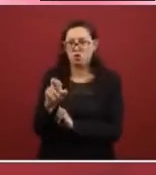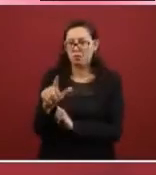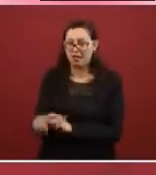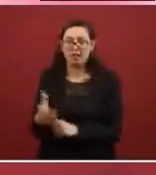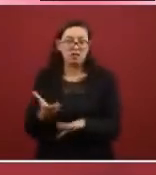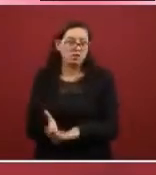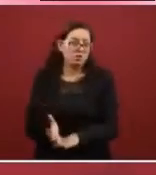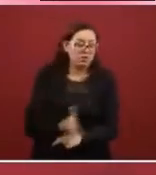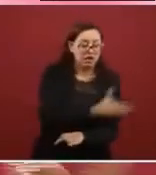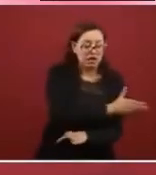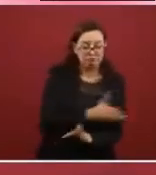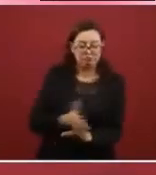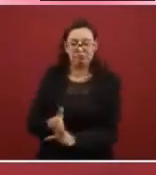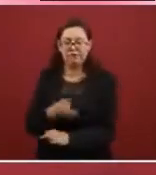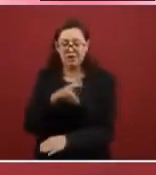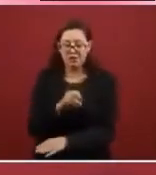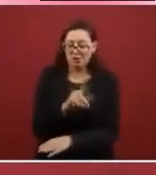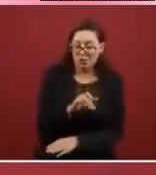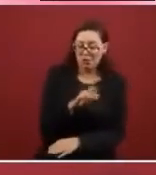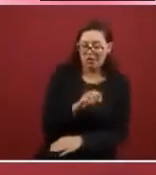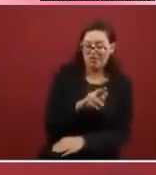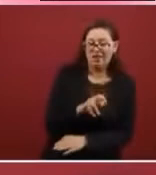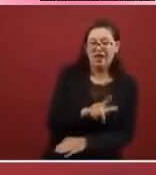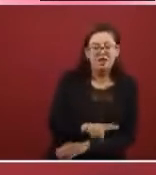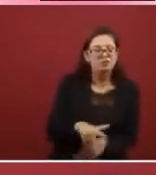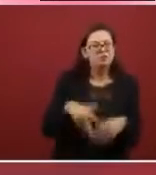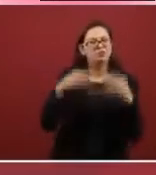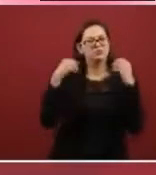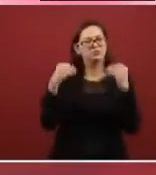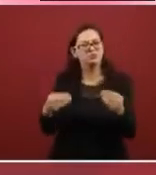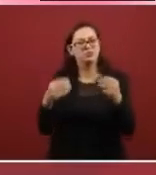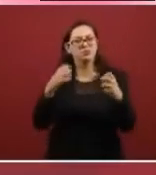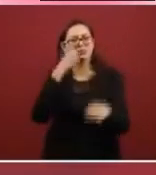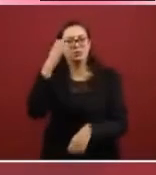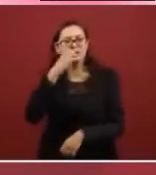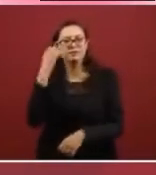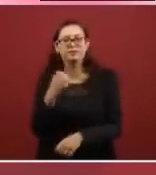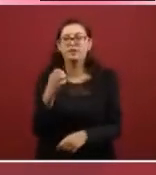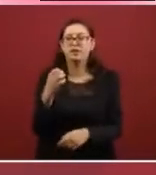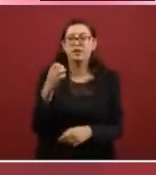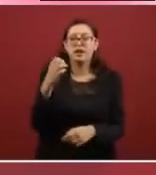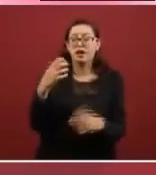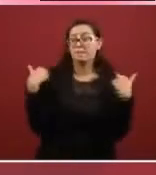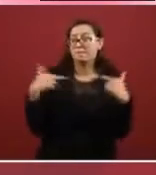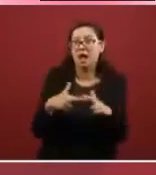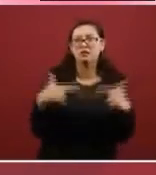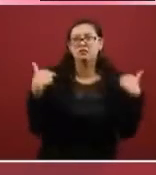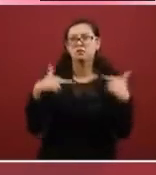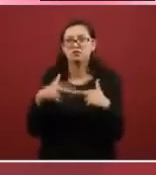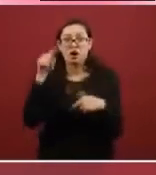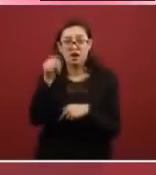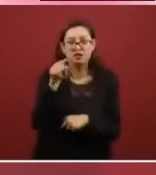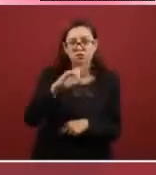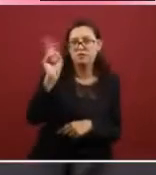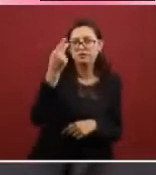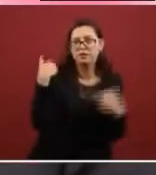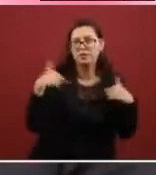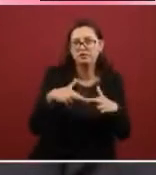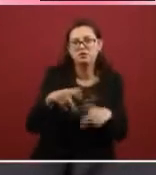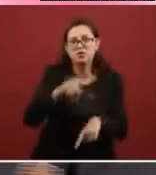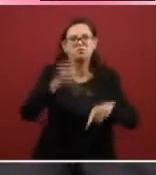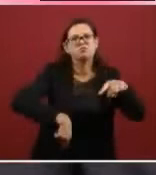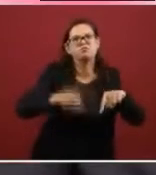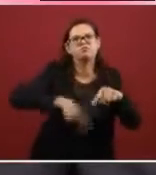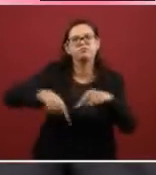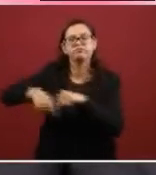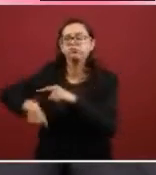the norms that were characterized in the neoliberal period, y we're not going to be doing that. Se están